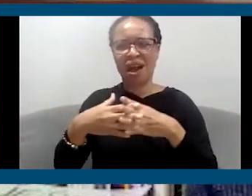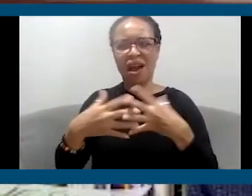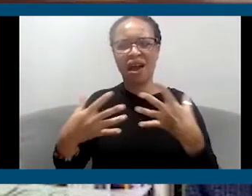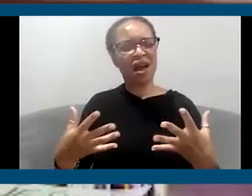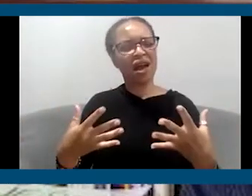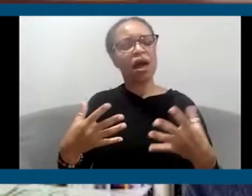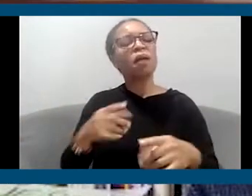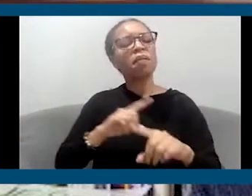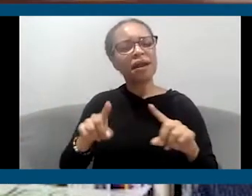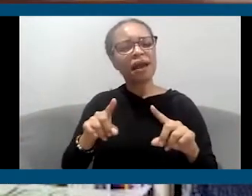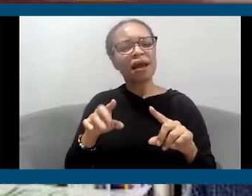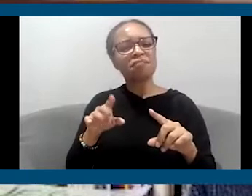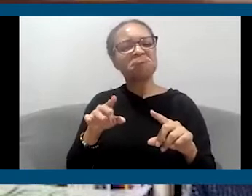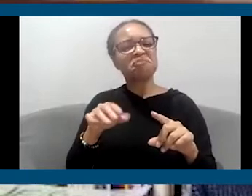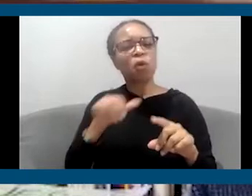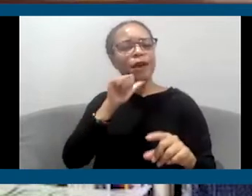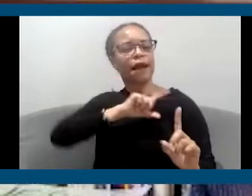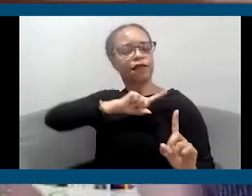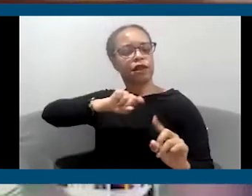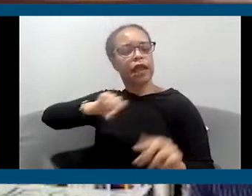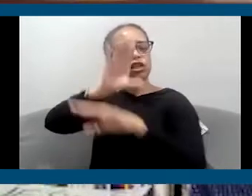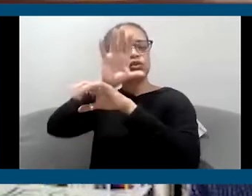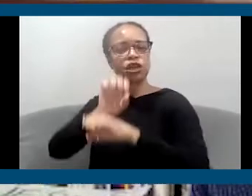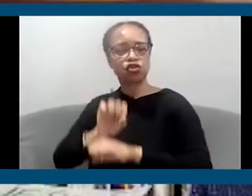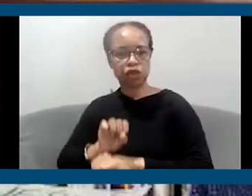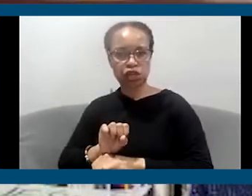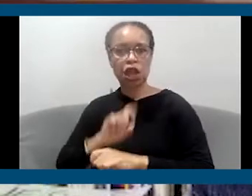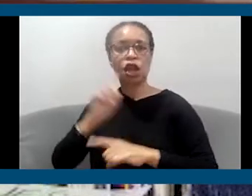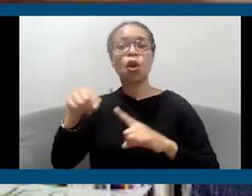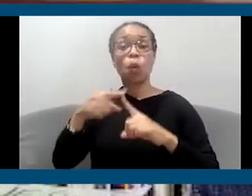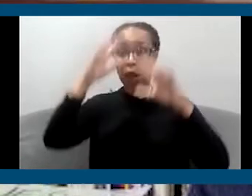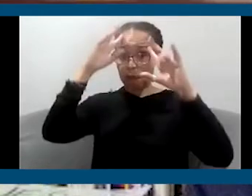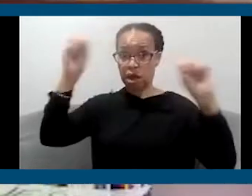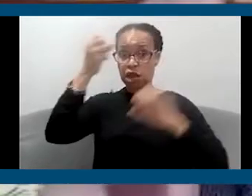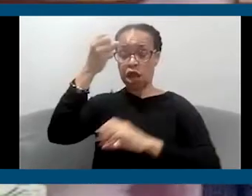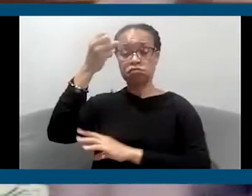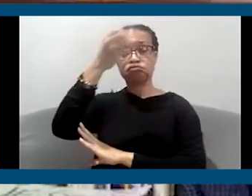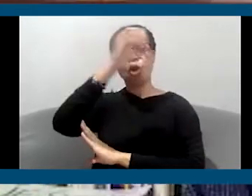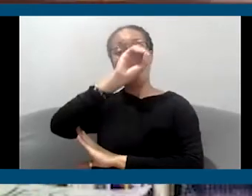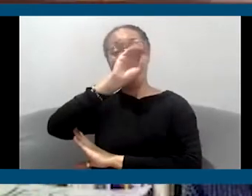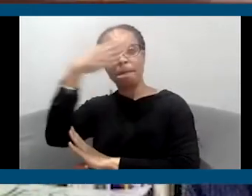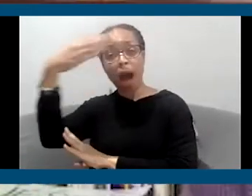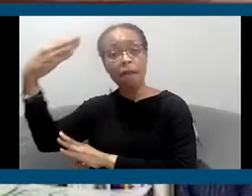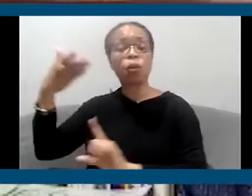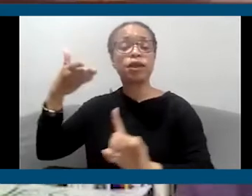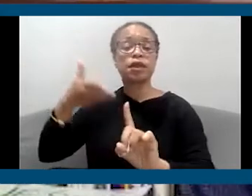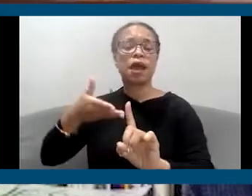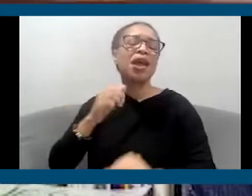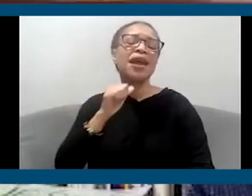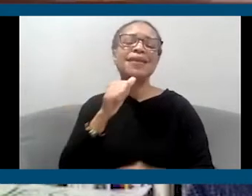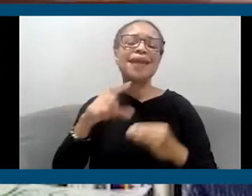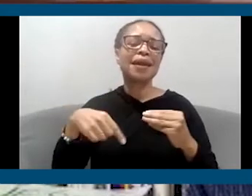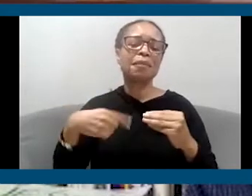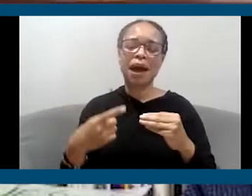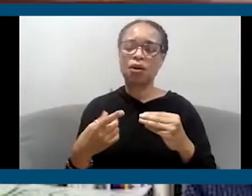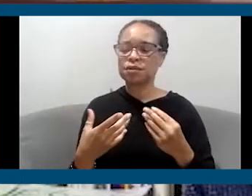And I had the chance to attend the tradition when President Obama was in the White House. So it is not about,